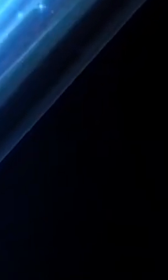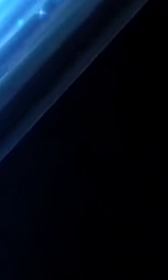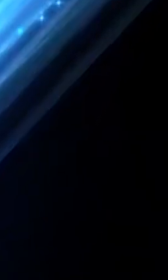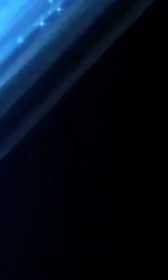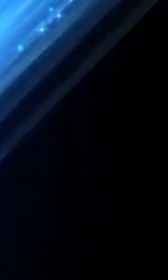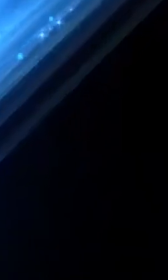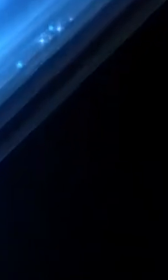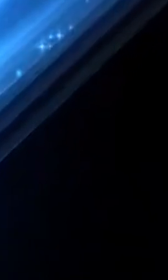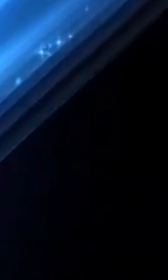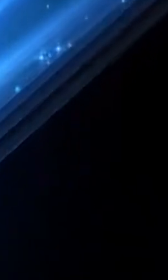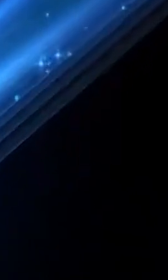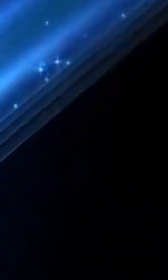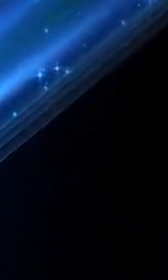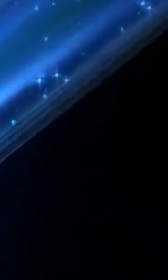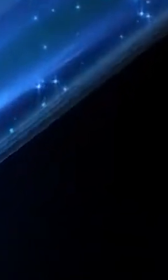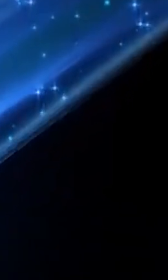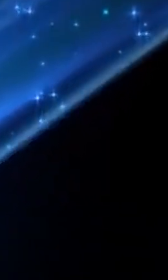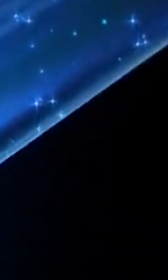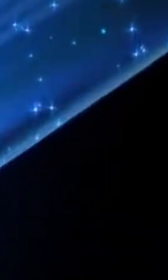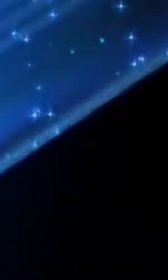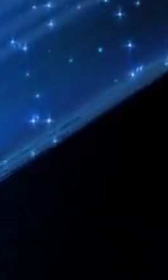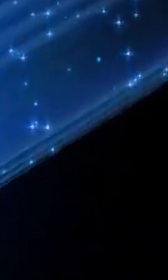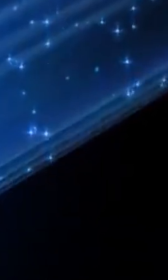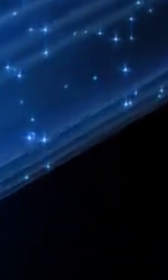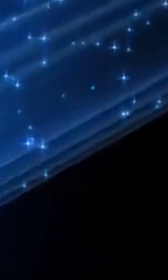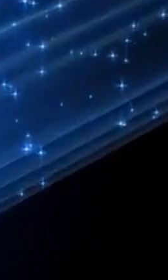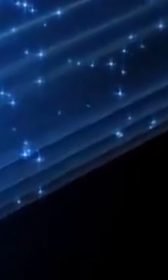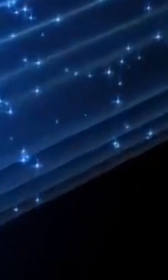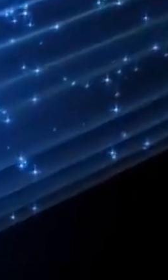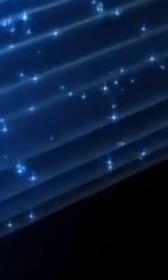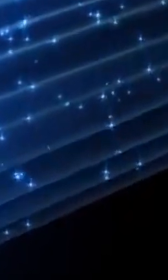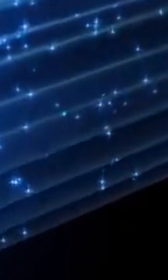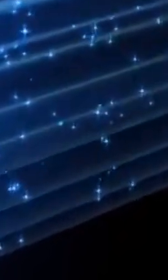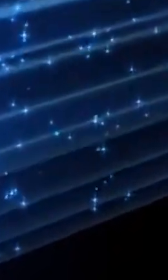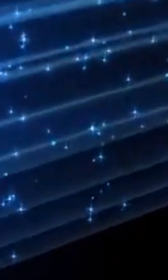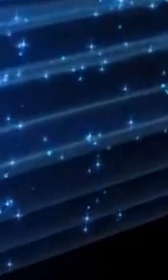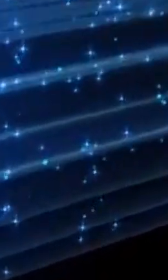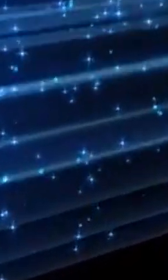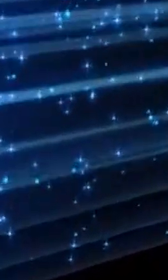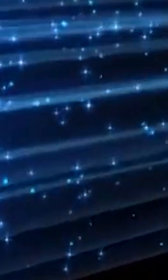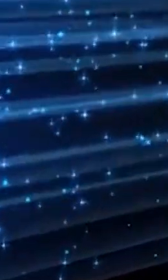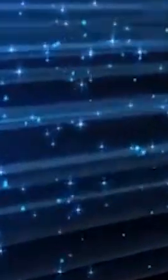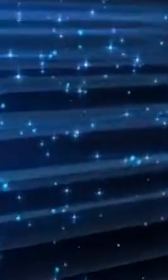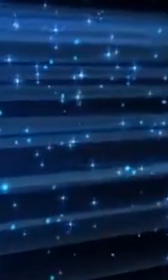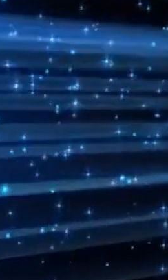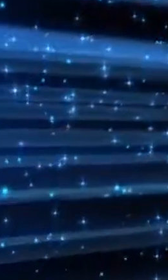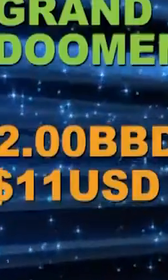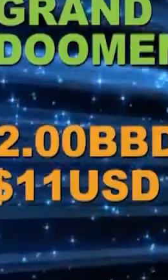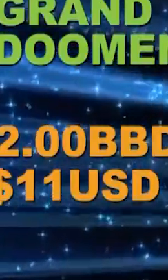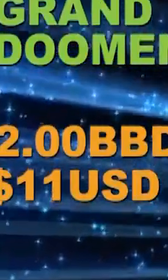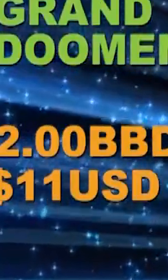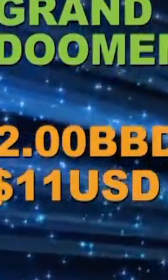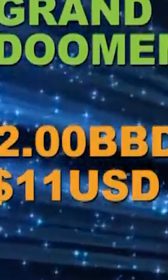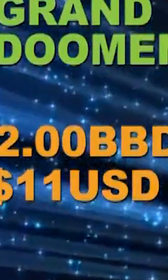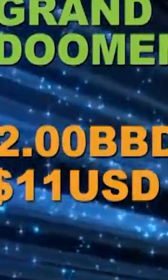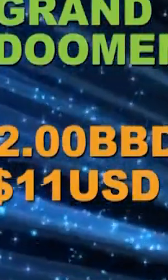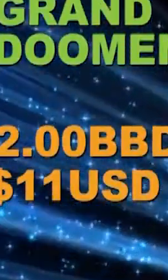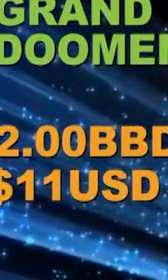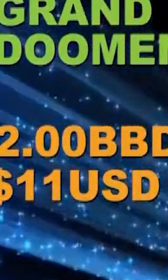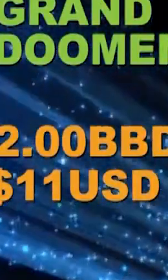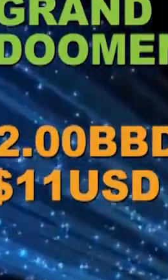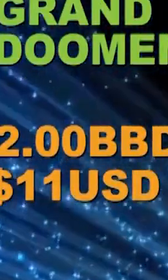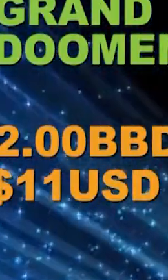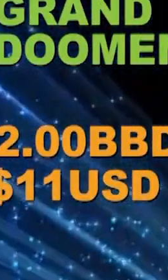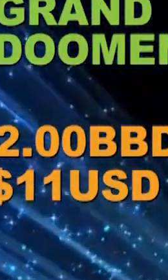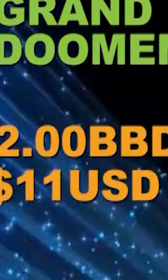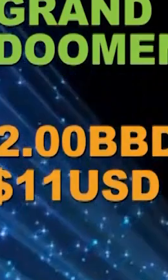$30 US. And Grand Kadooment, $22 Barbados dollars or $11 US. Don't be left out. Log on now to